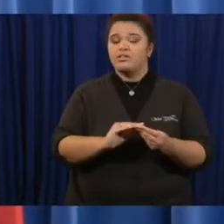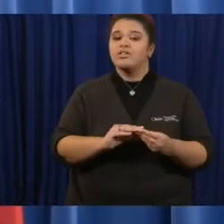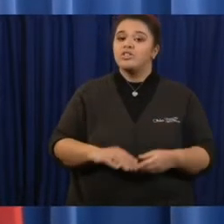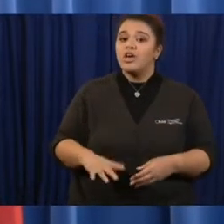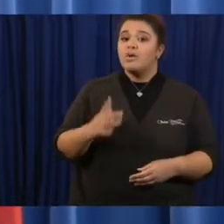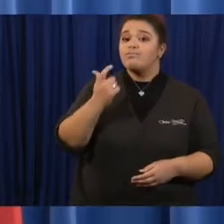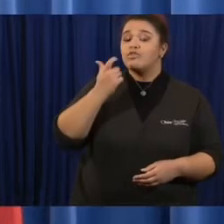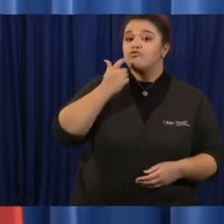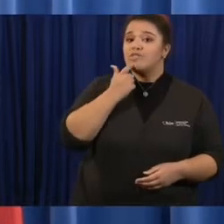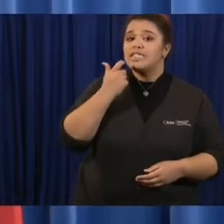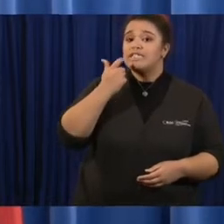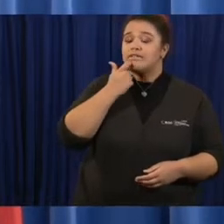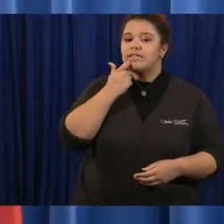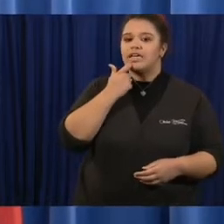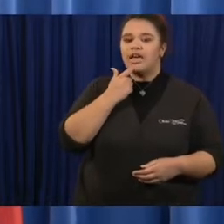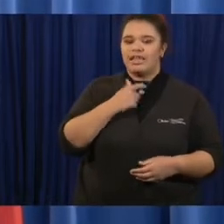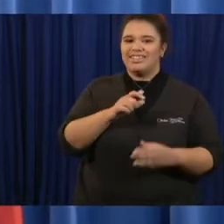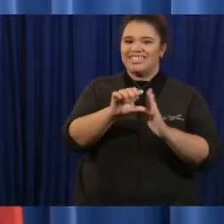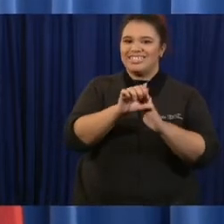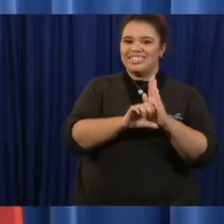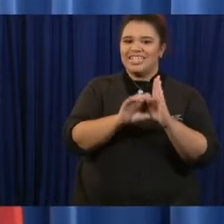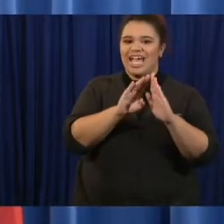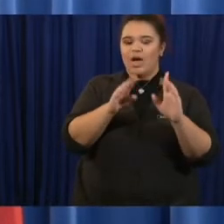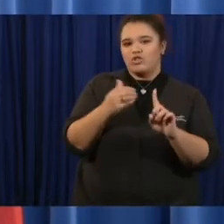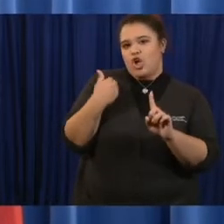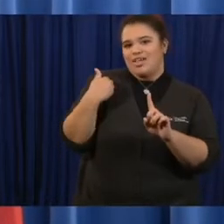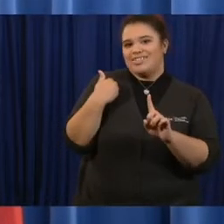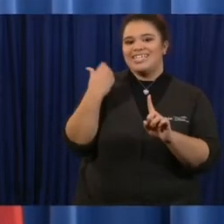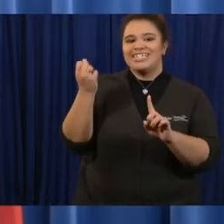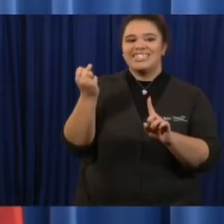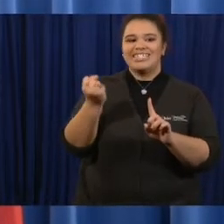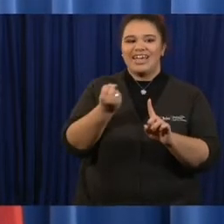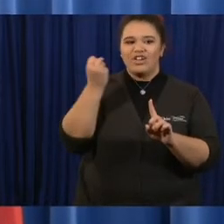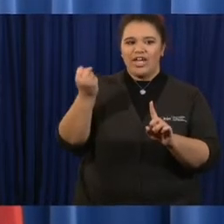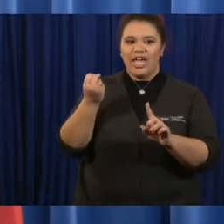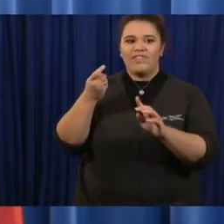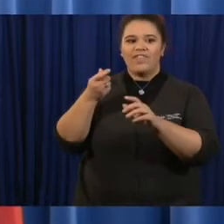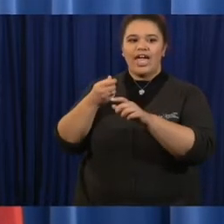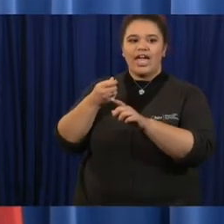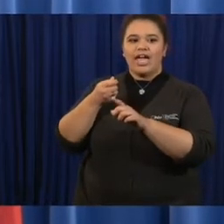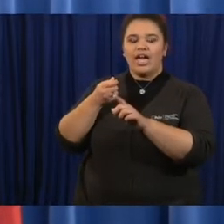with an anti-Semitic sign on Saturday?